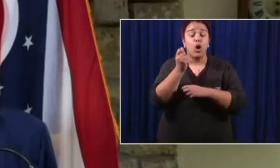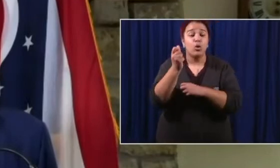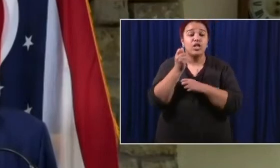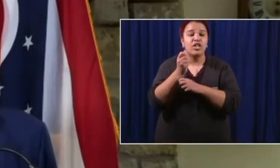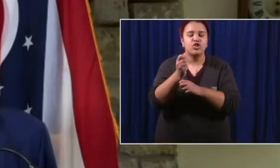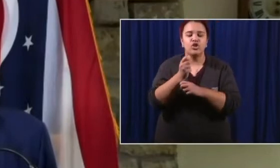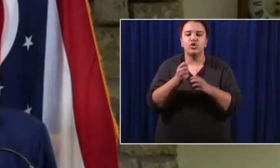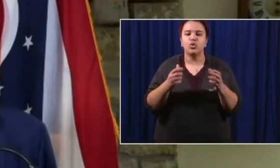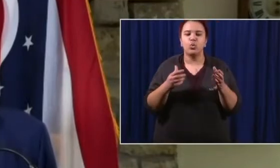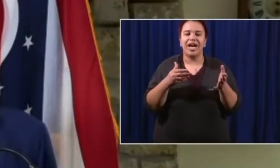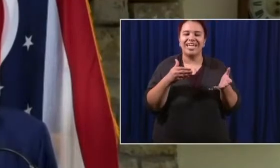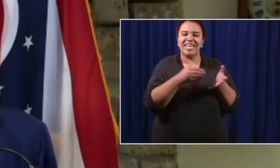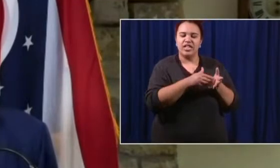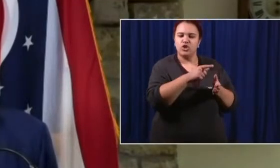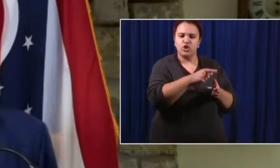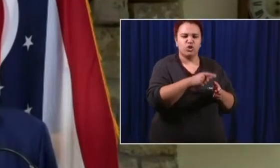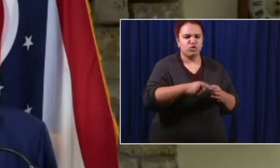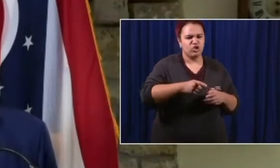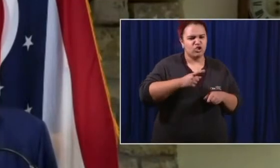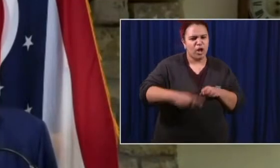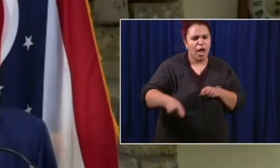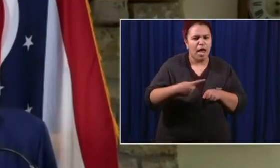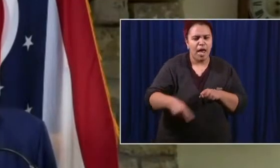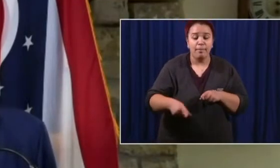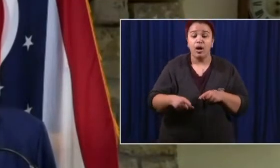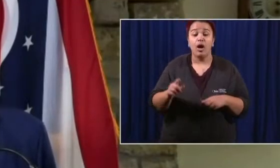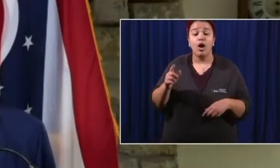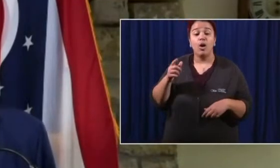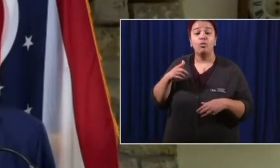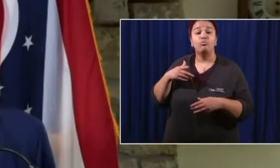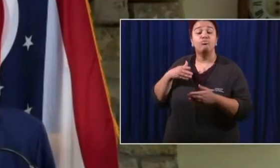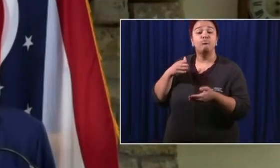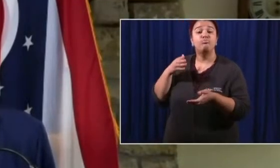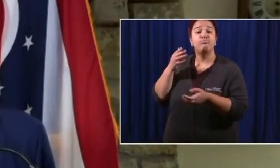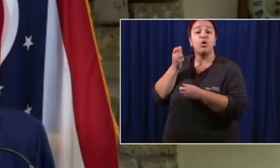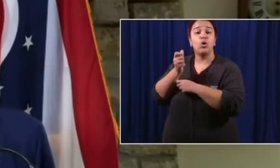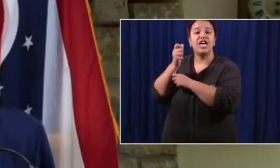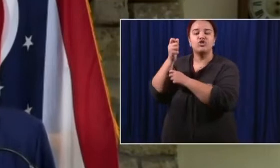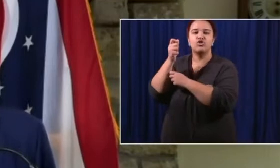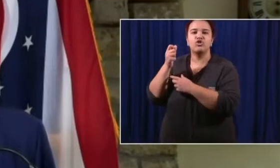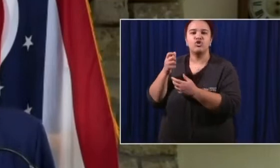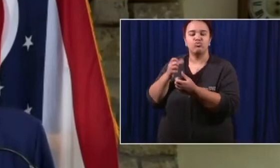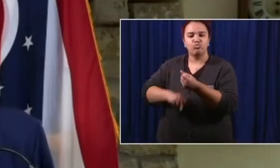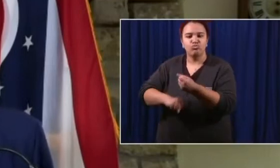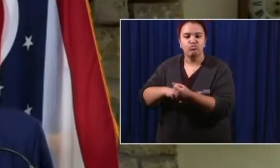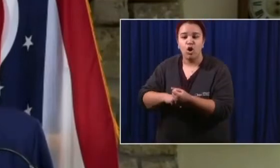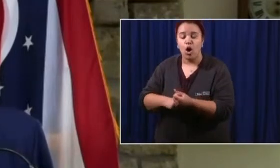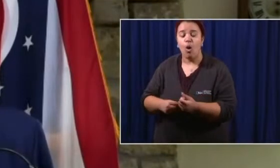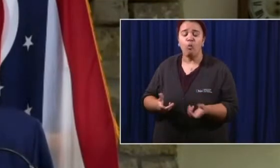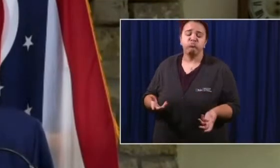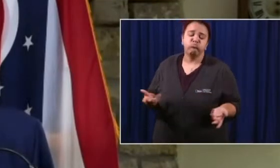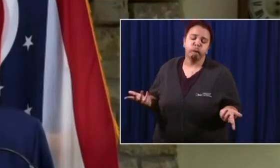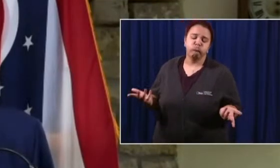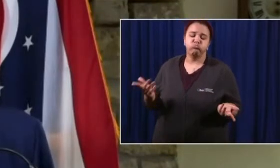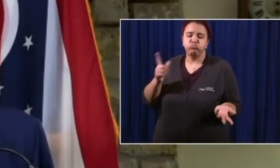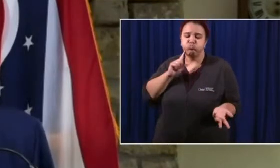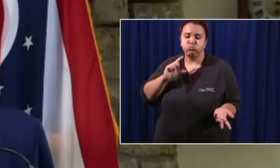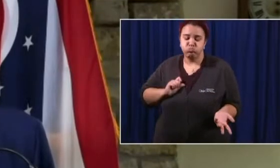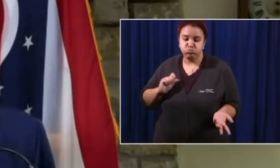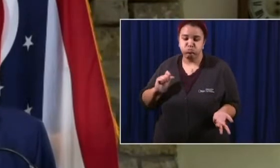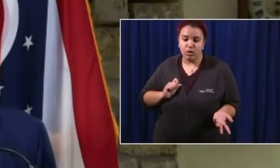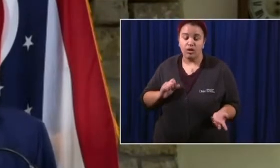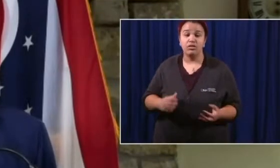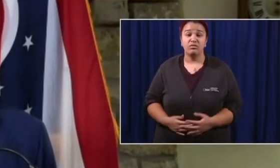protesters for your cause, despite doing much damage, were hardly scoffed. I was the subject of a hit piece that this administration not only gave